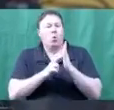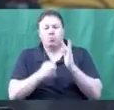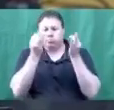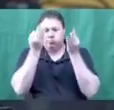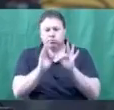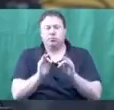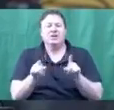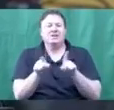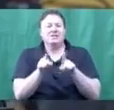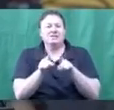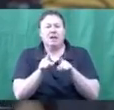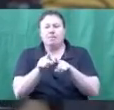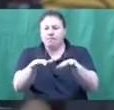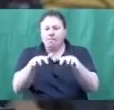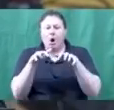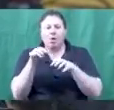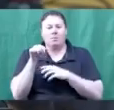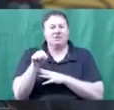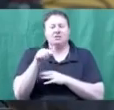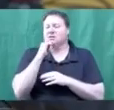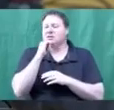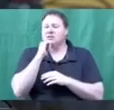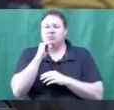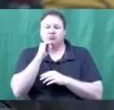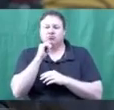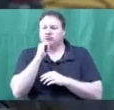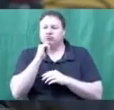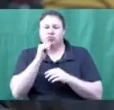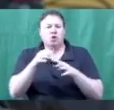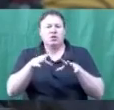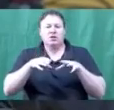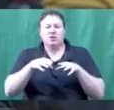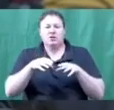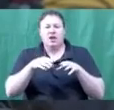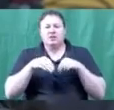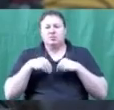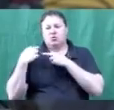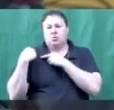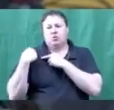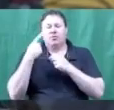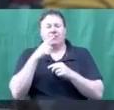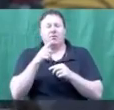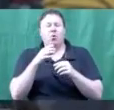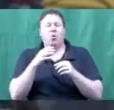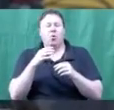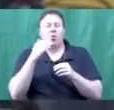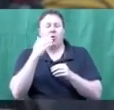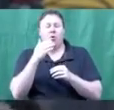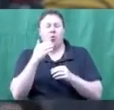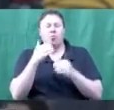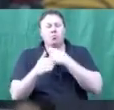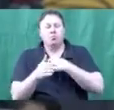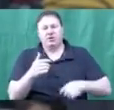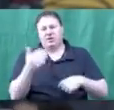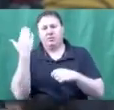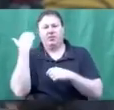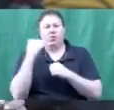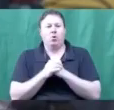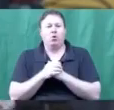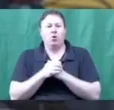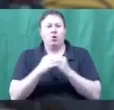that Parliament was found to have failed to hold the President accountable and thus breached its constitutional duties. Now, that